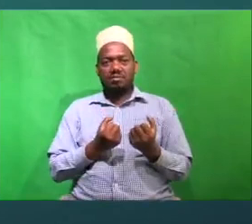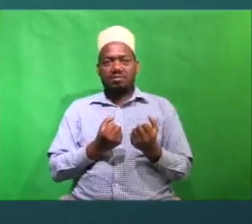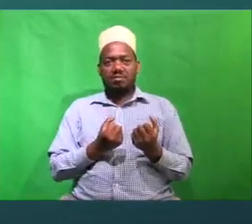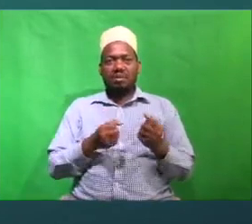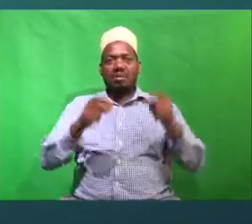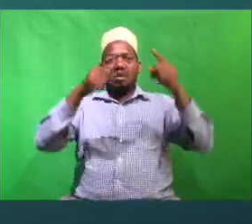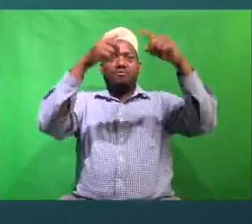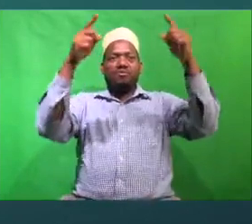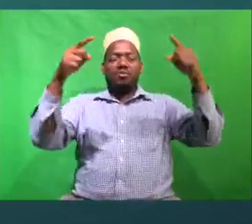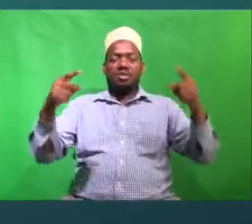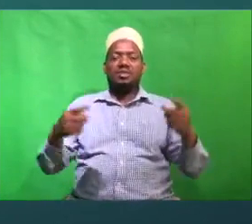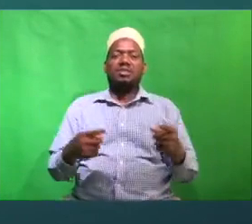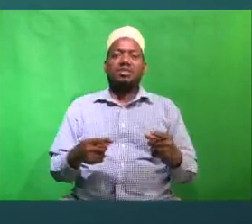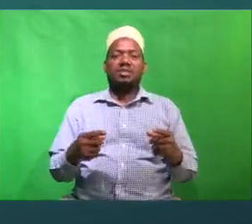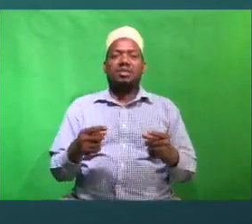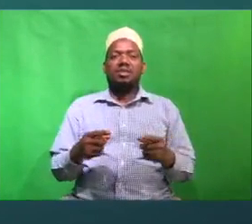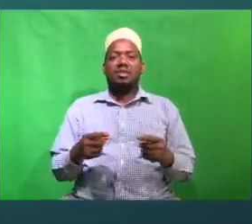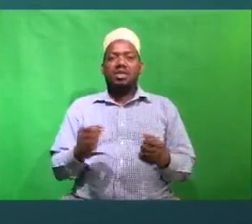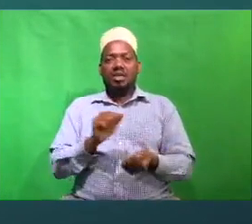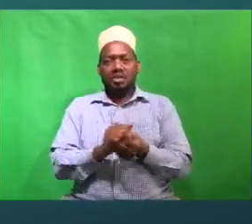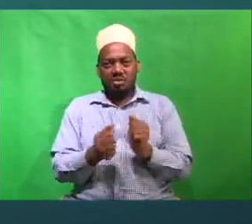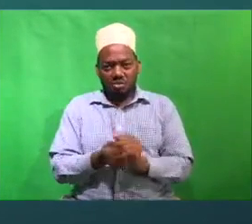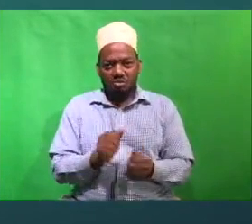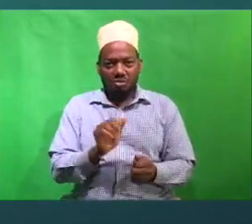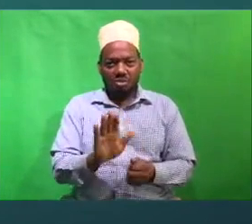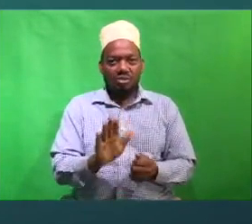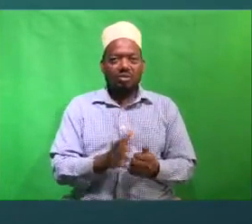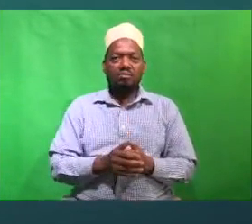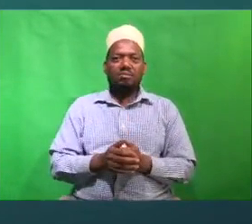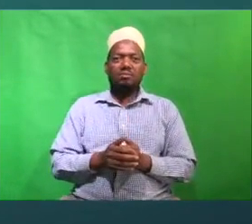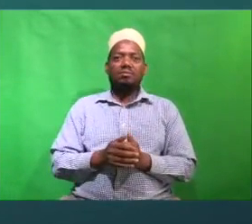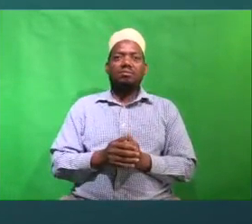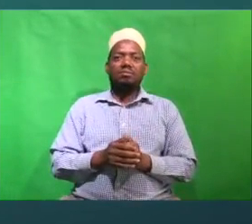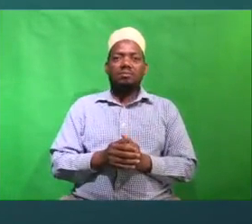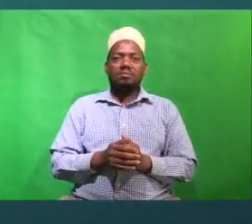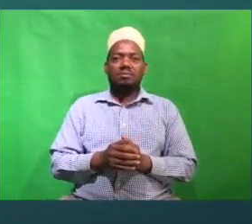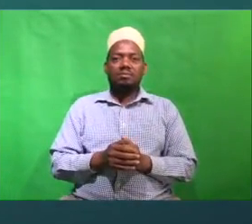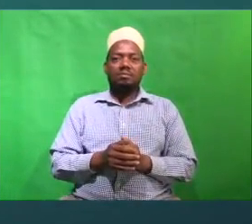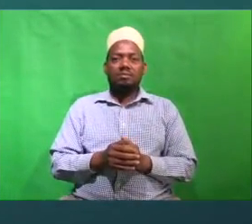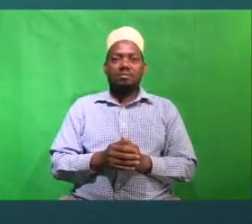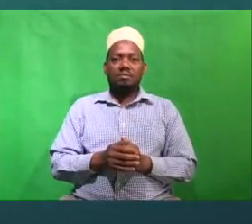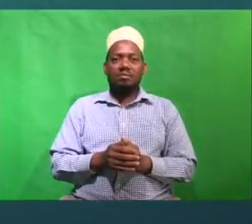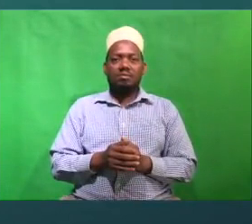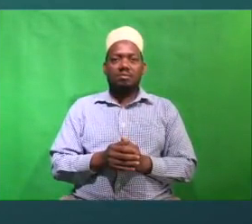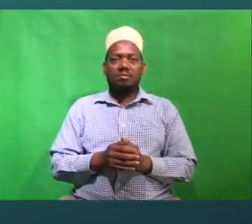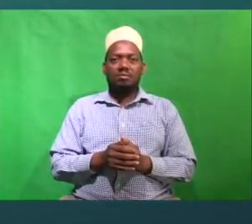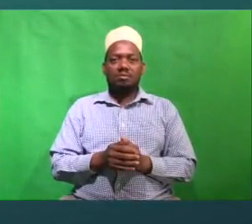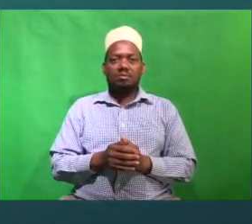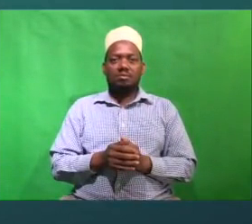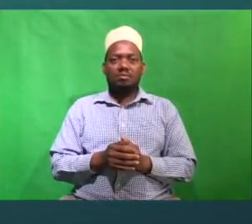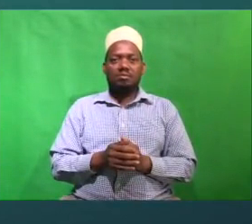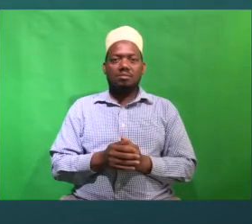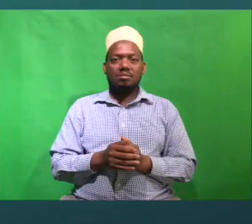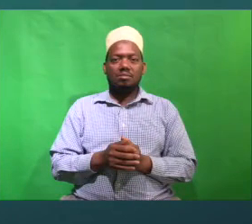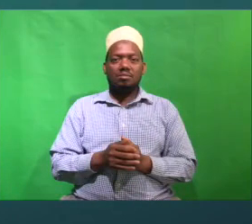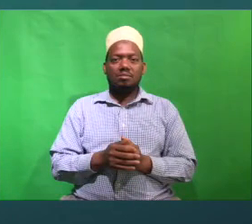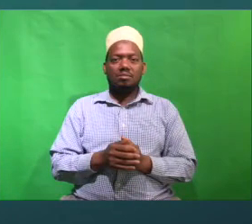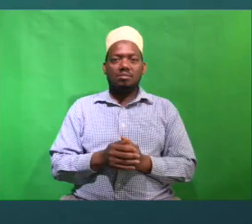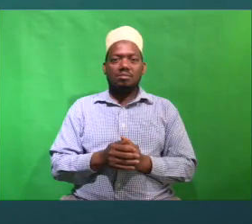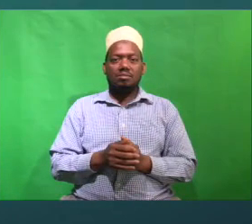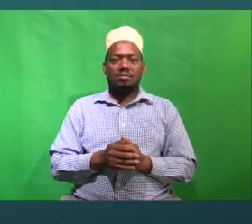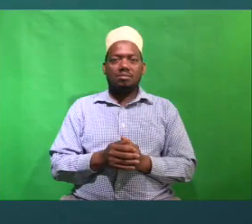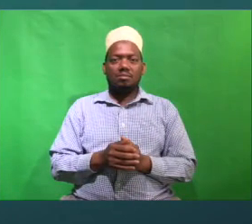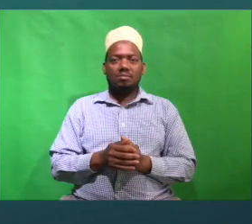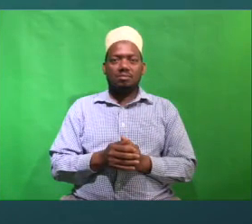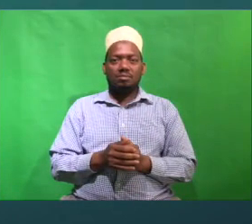harvest forestry resources. There is a lot of forestry resources, as we can learn in the topic of forestry, my student, we